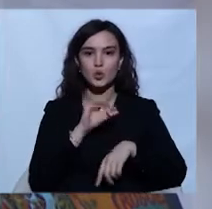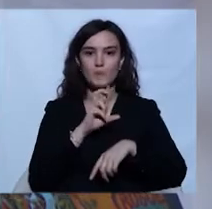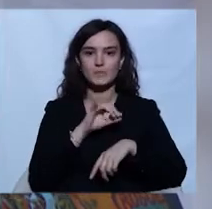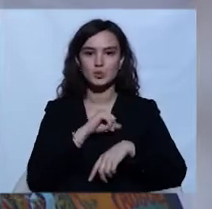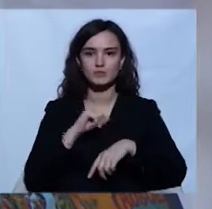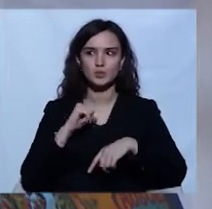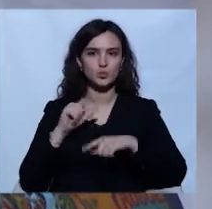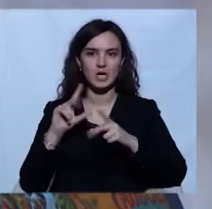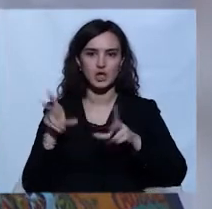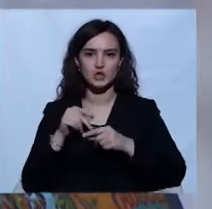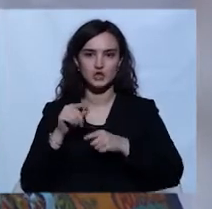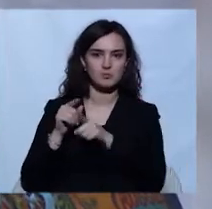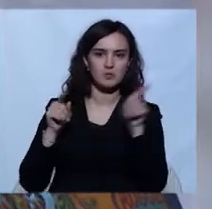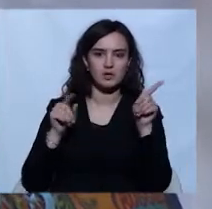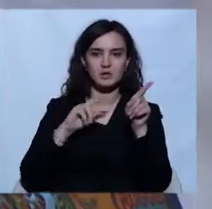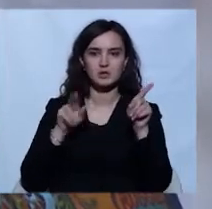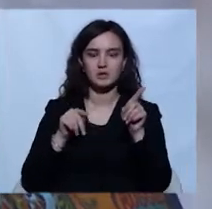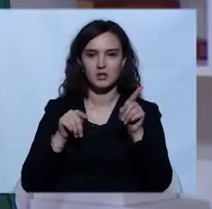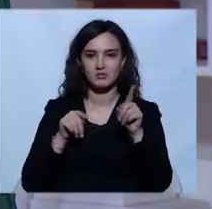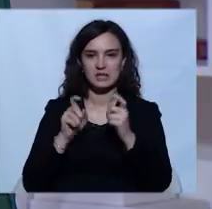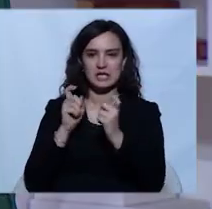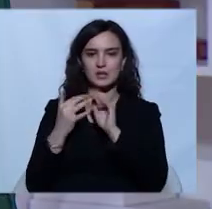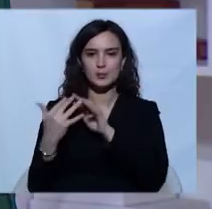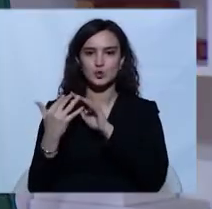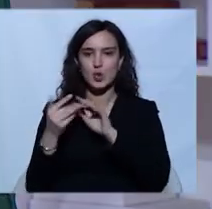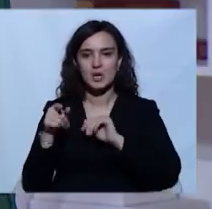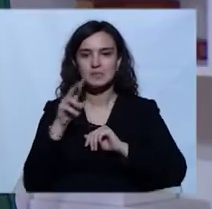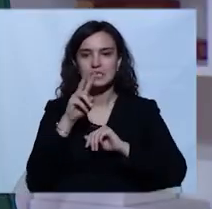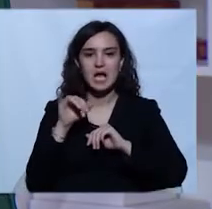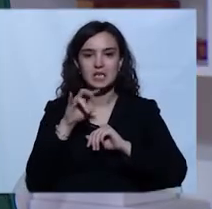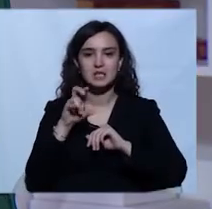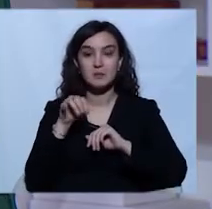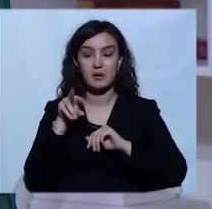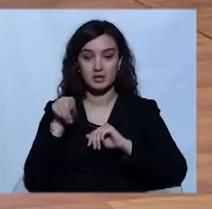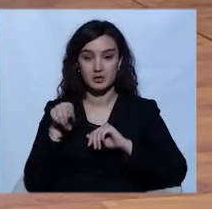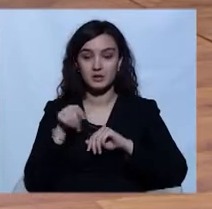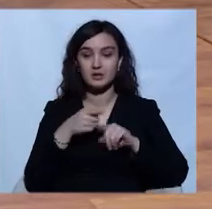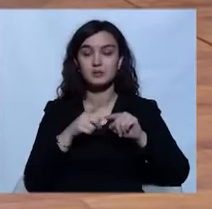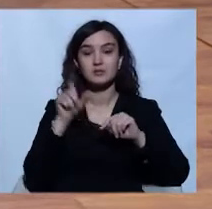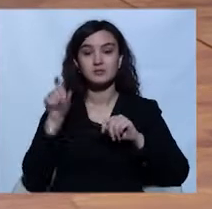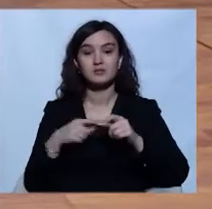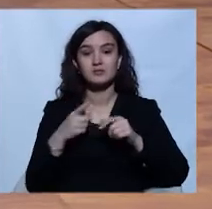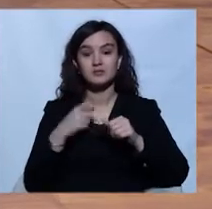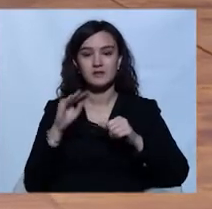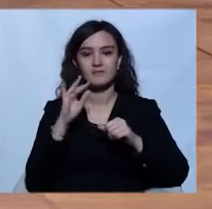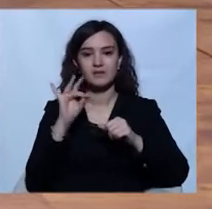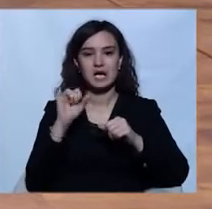rescues that man and fights away the cannibals. He and this man, whom he names